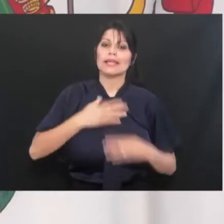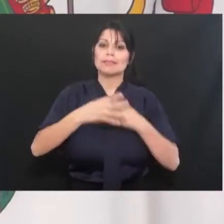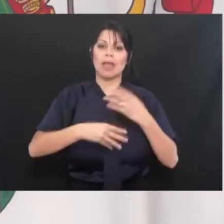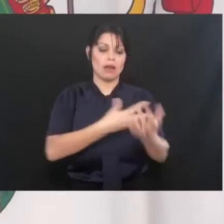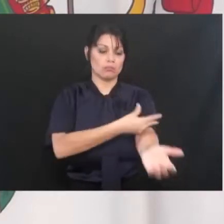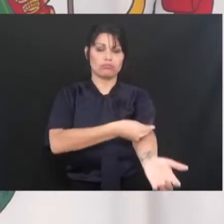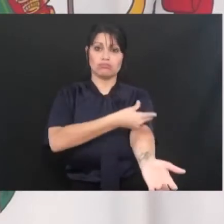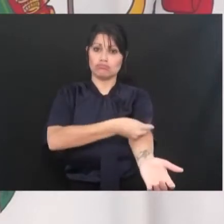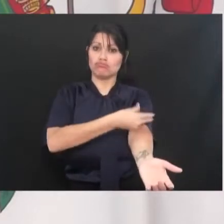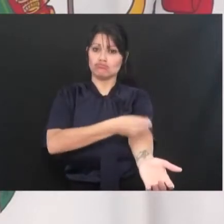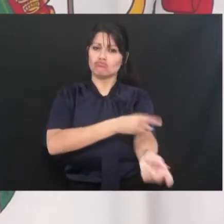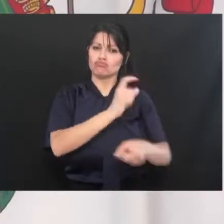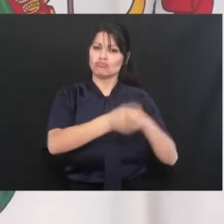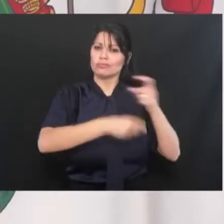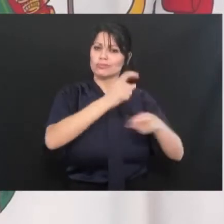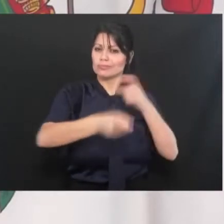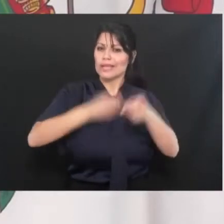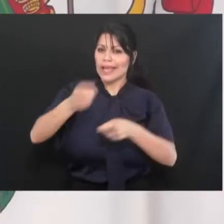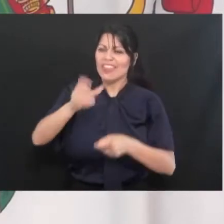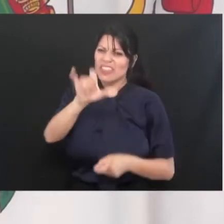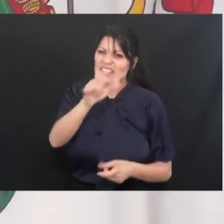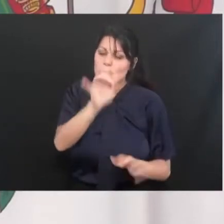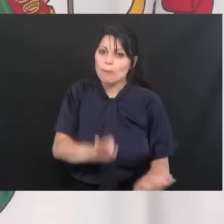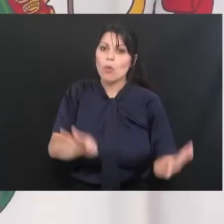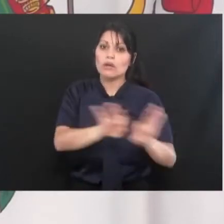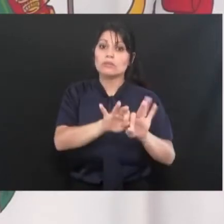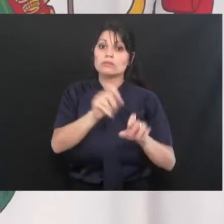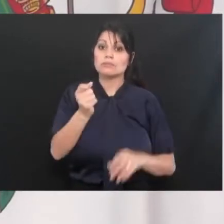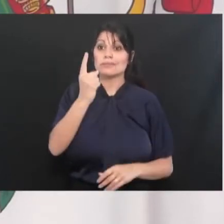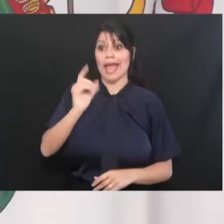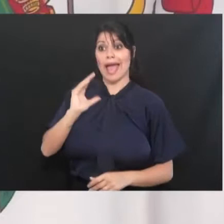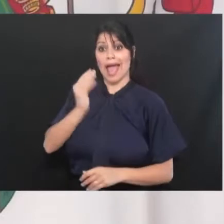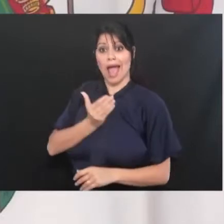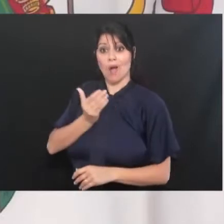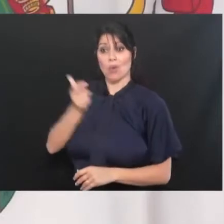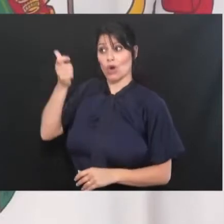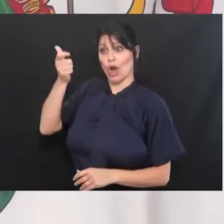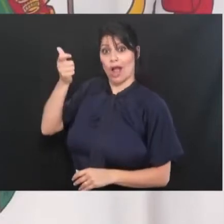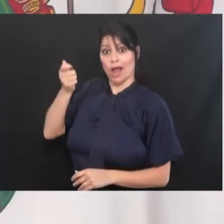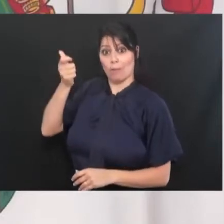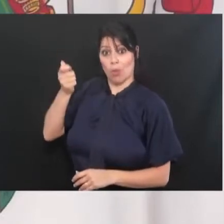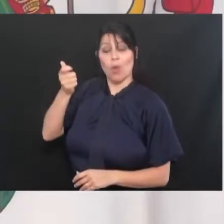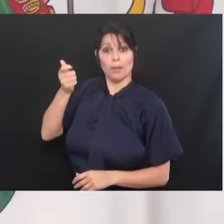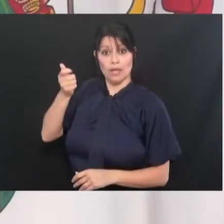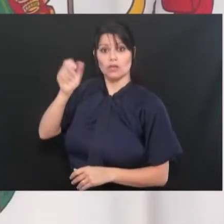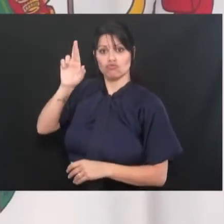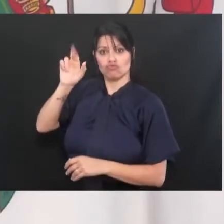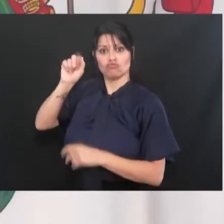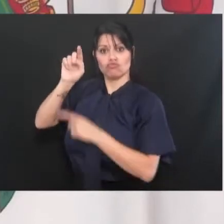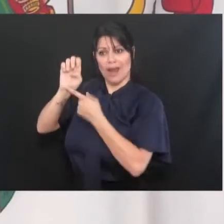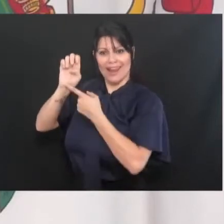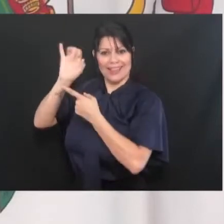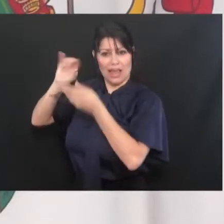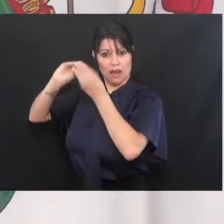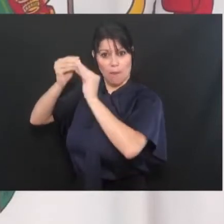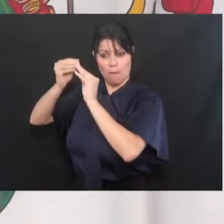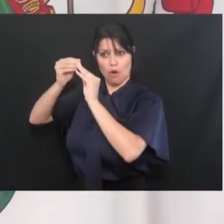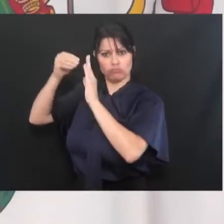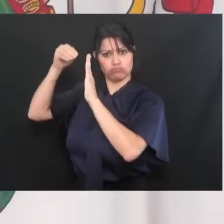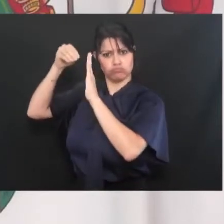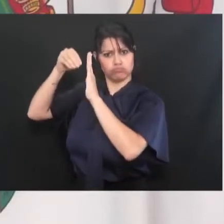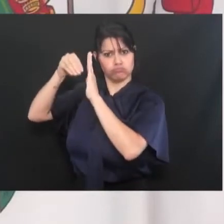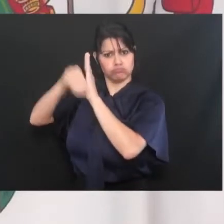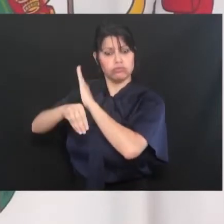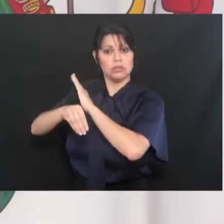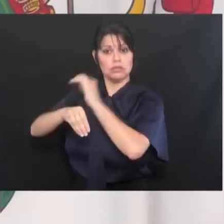really important. You know, West Virginia's unemployment rate continues to drop. You know, West